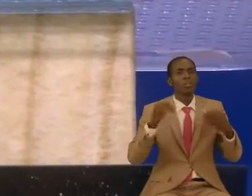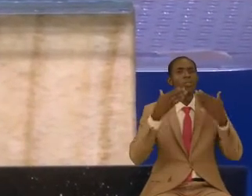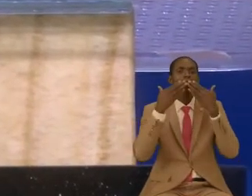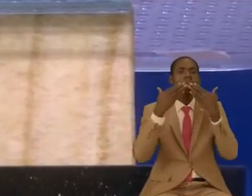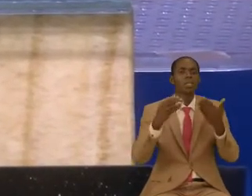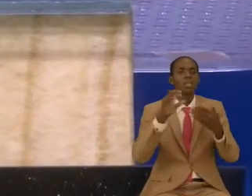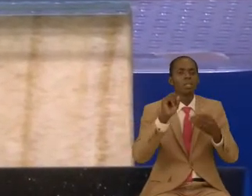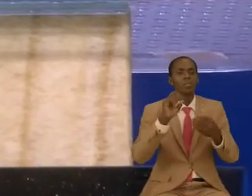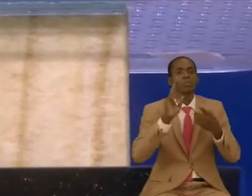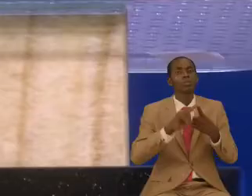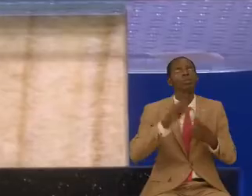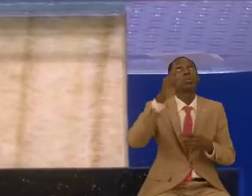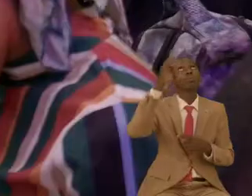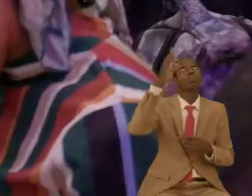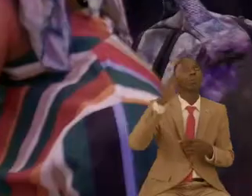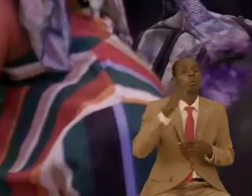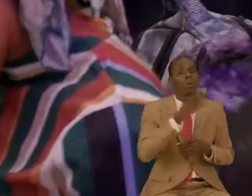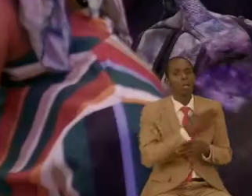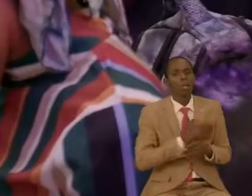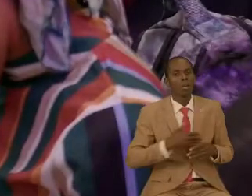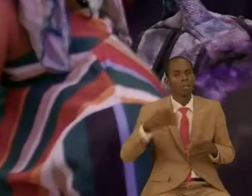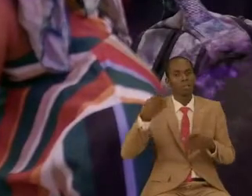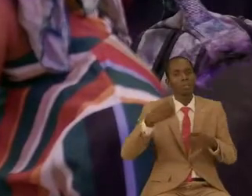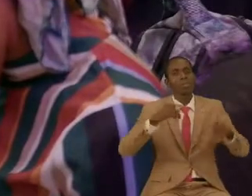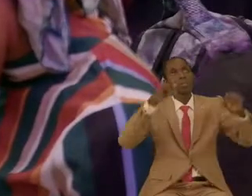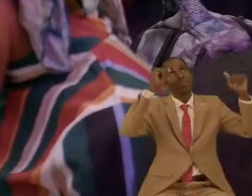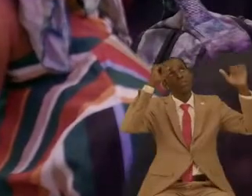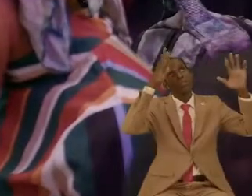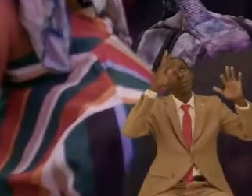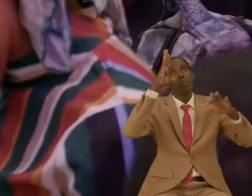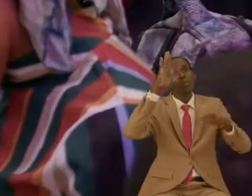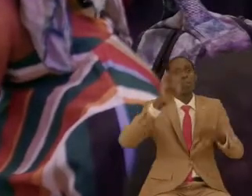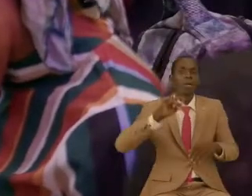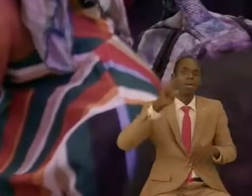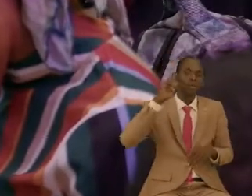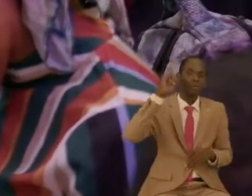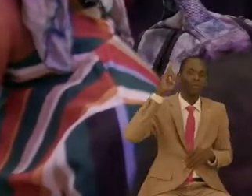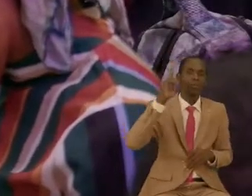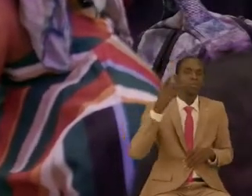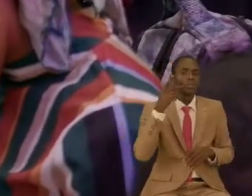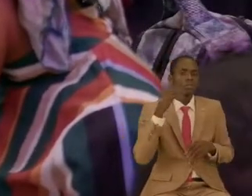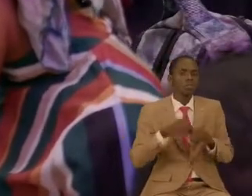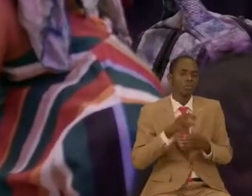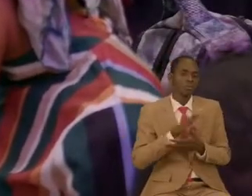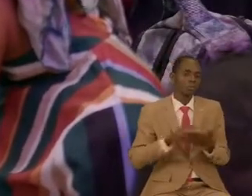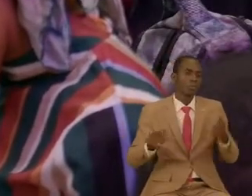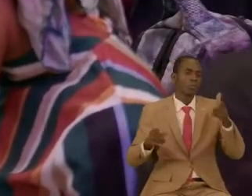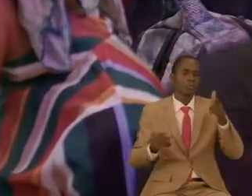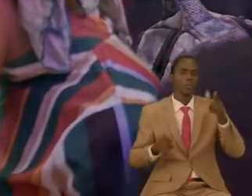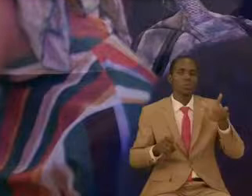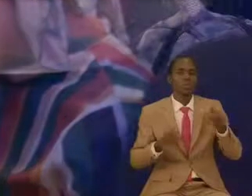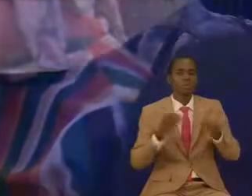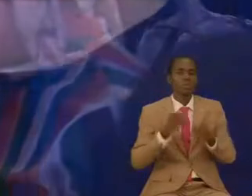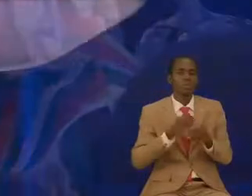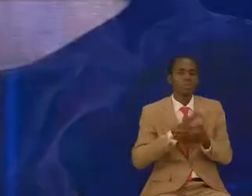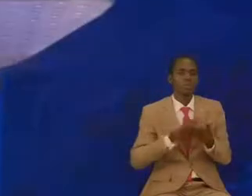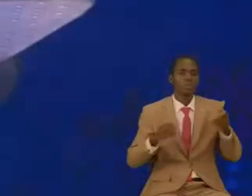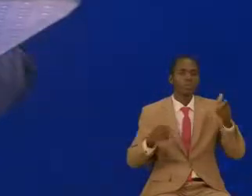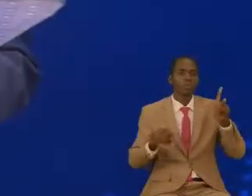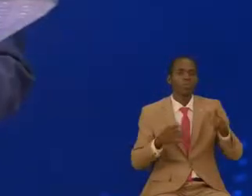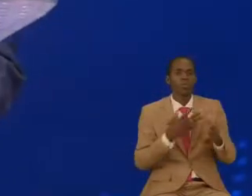giving thanks to God and the Father by him. Verse 23, in verse 23,